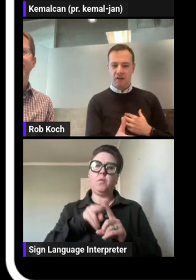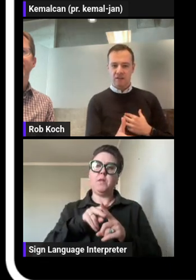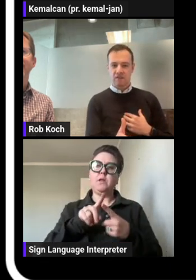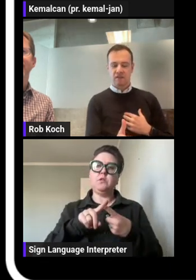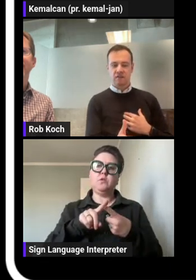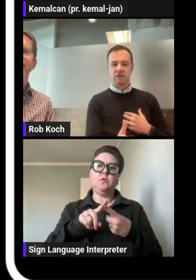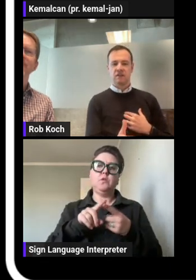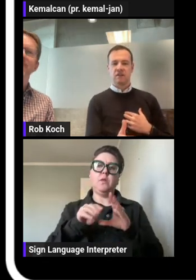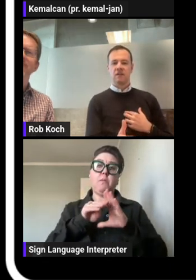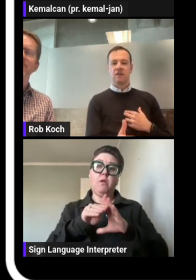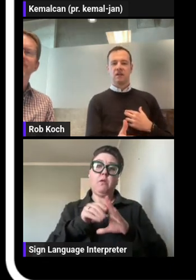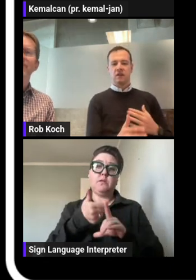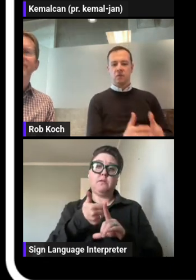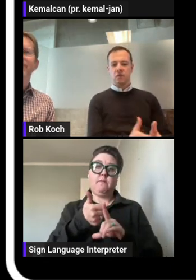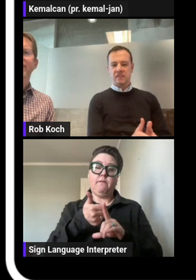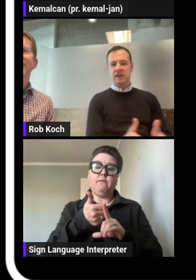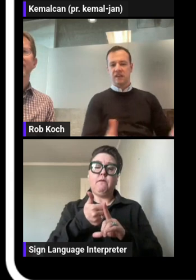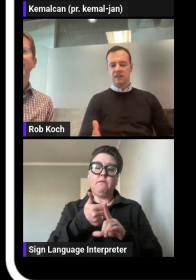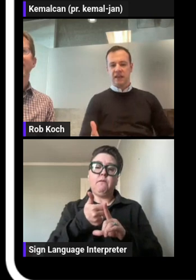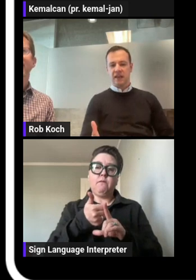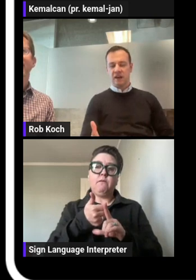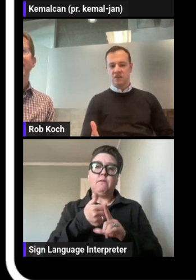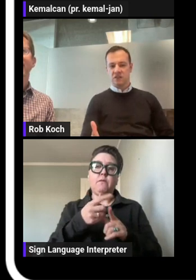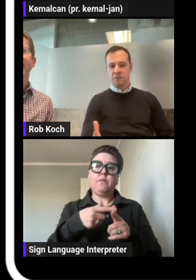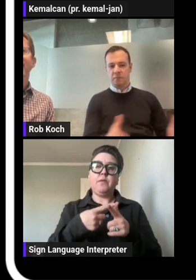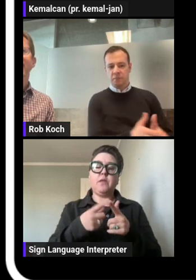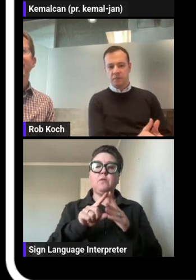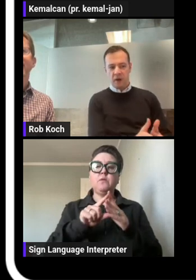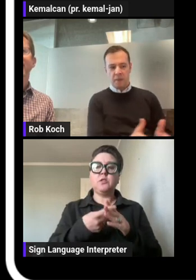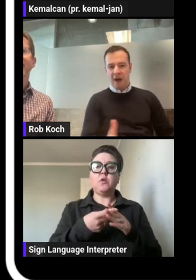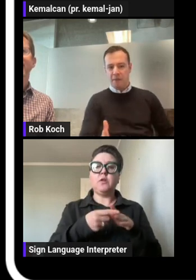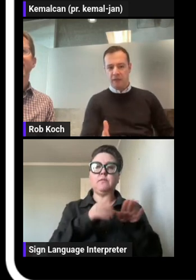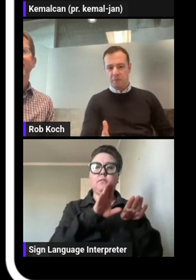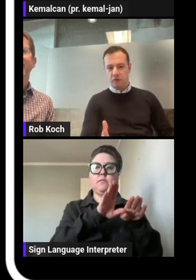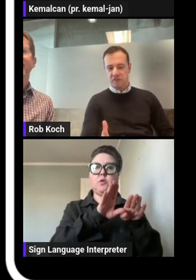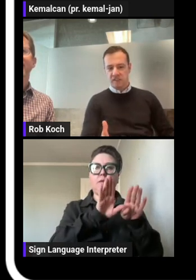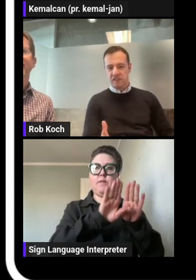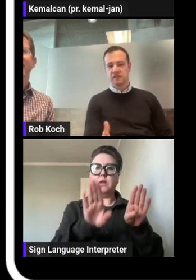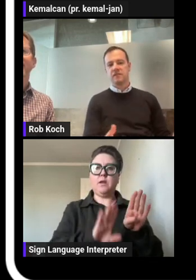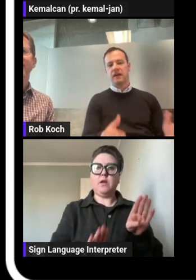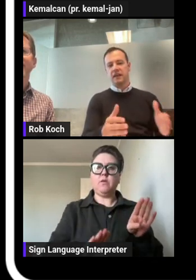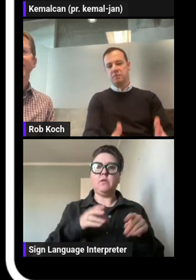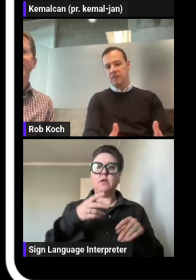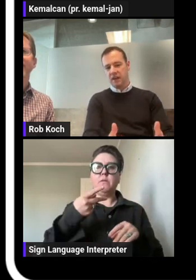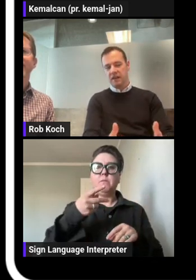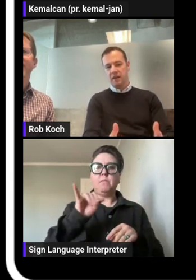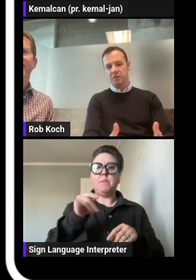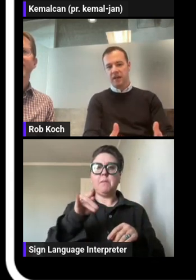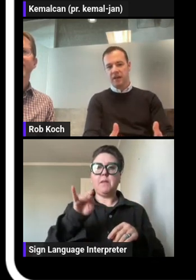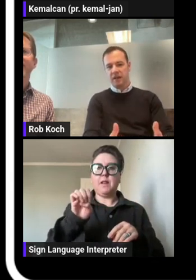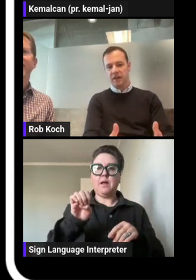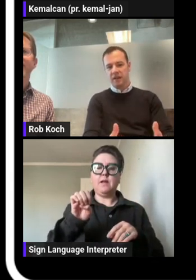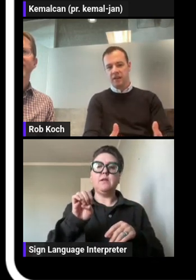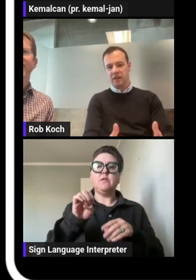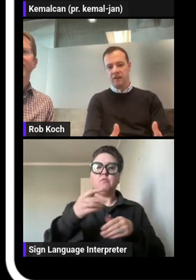a model, we started laying out the pipeline process and apply